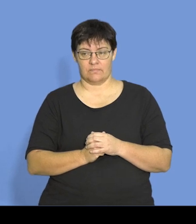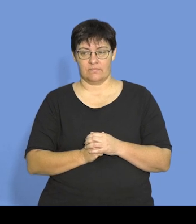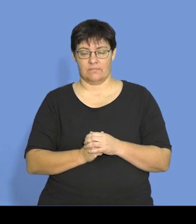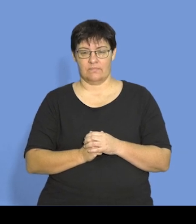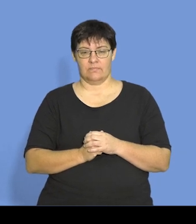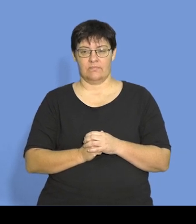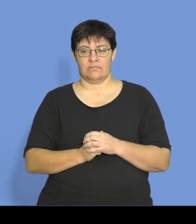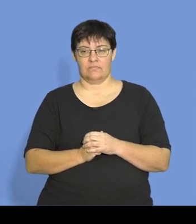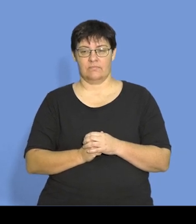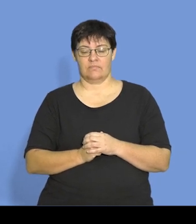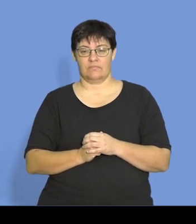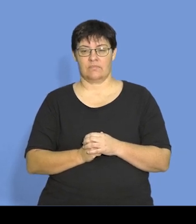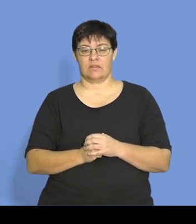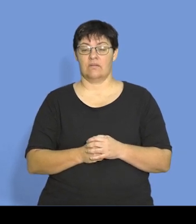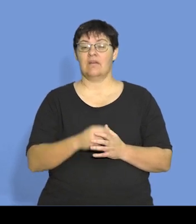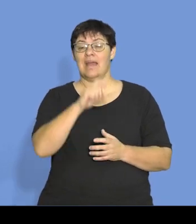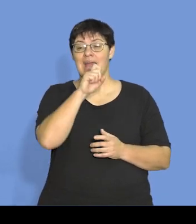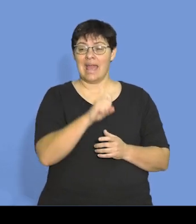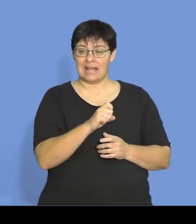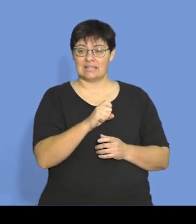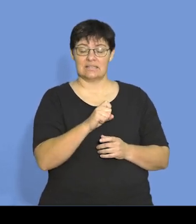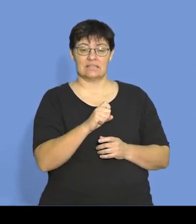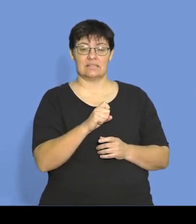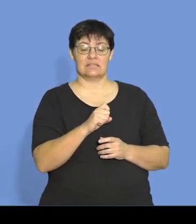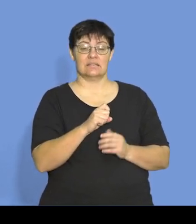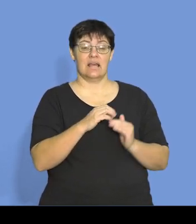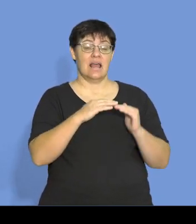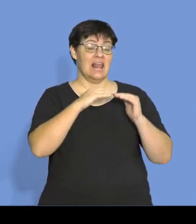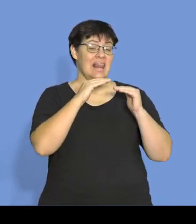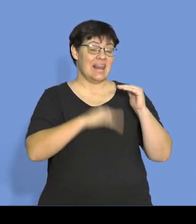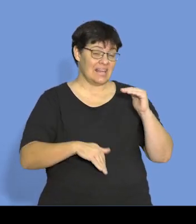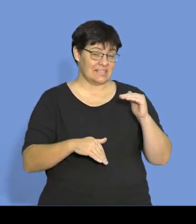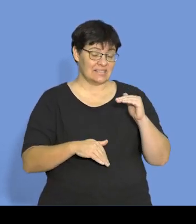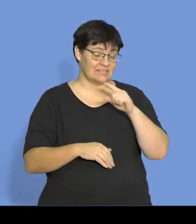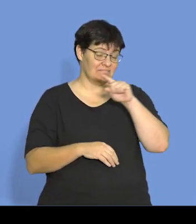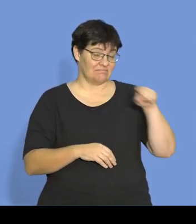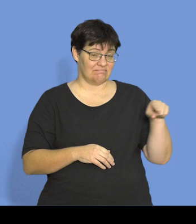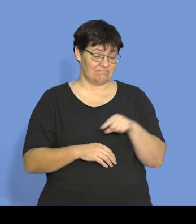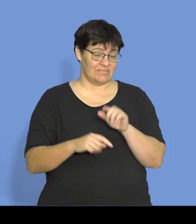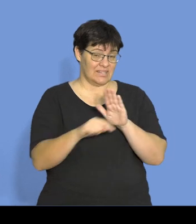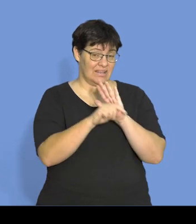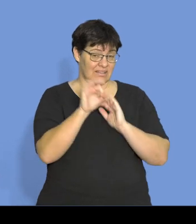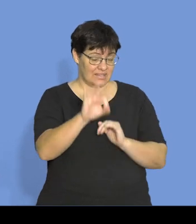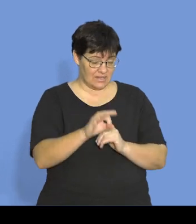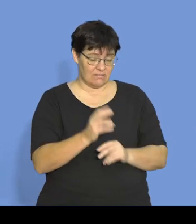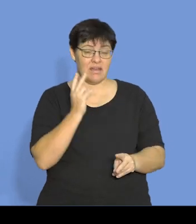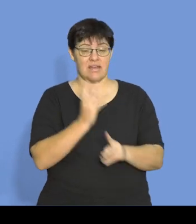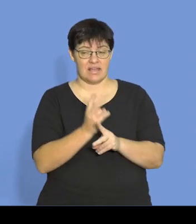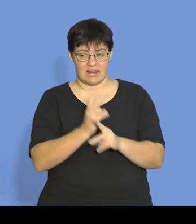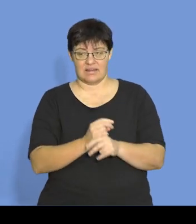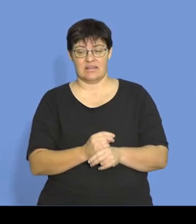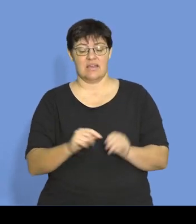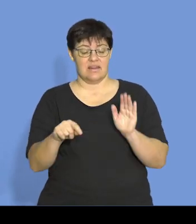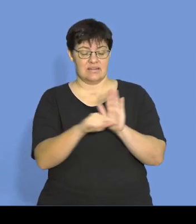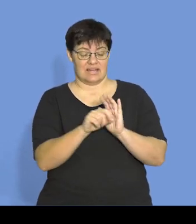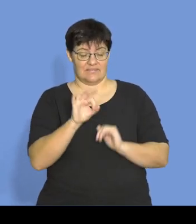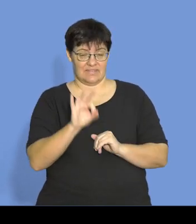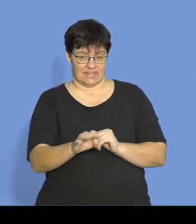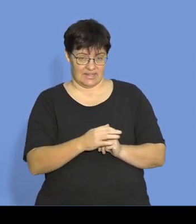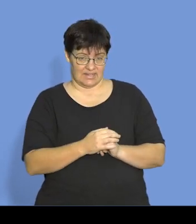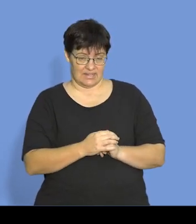3. If now it's an x is less than -3, on a number line again, it will